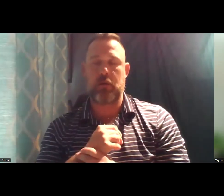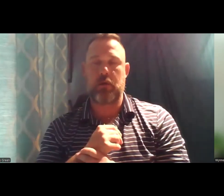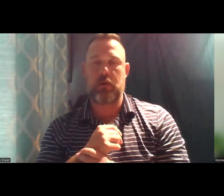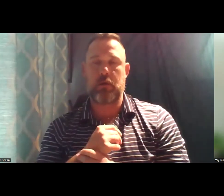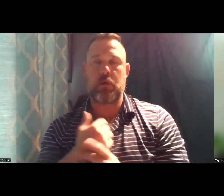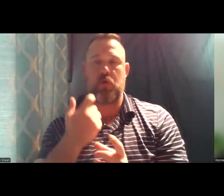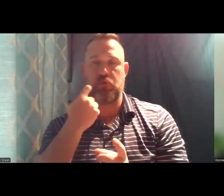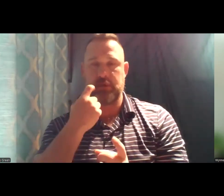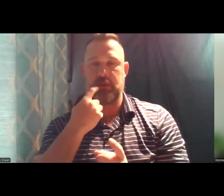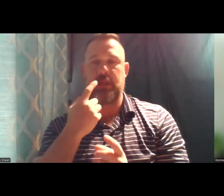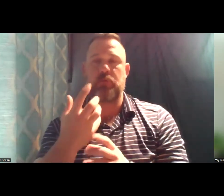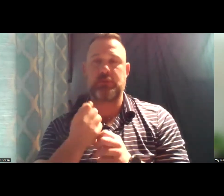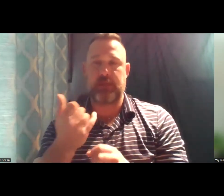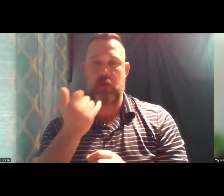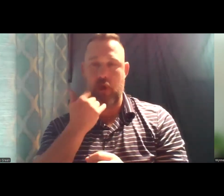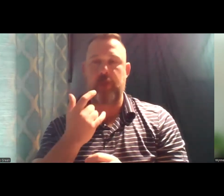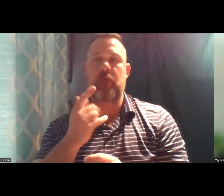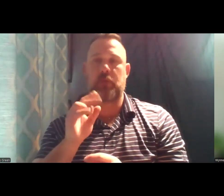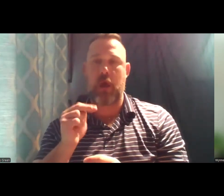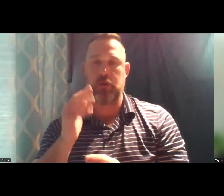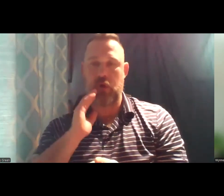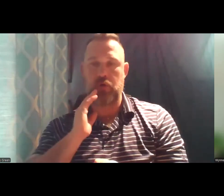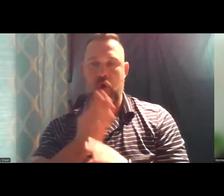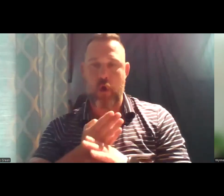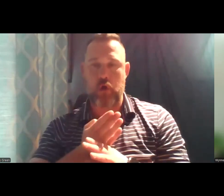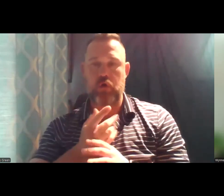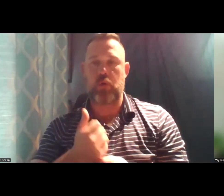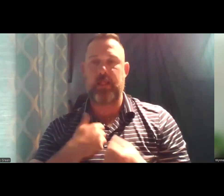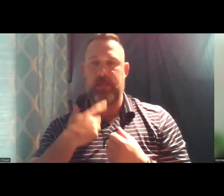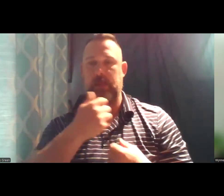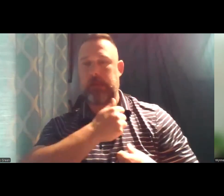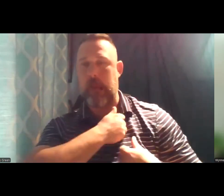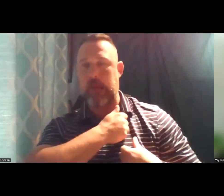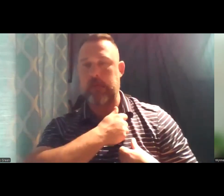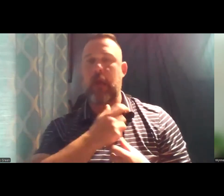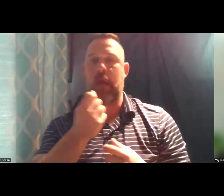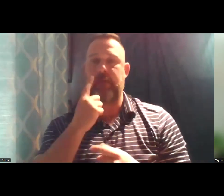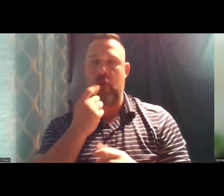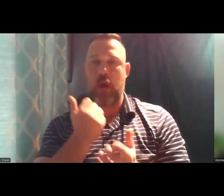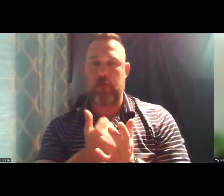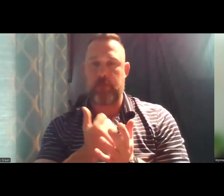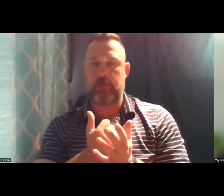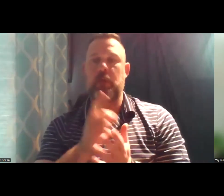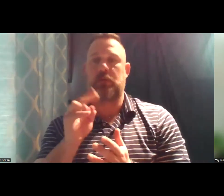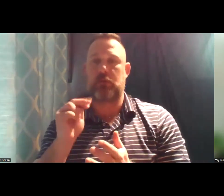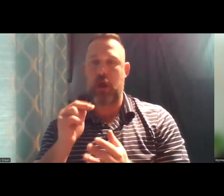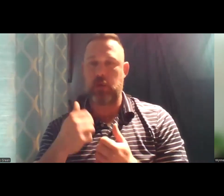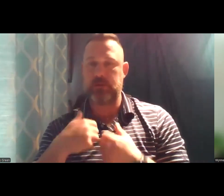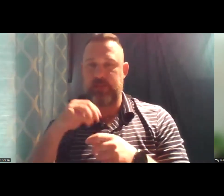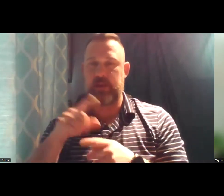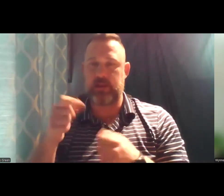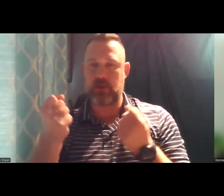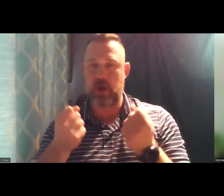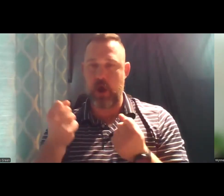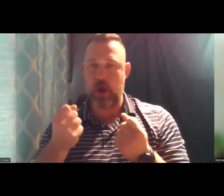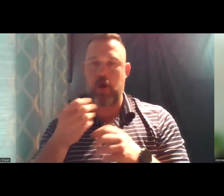he received a call from Dawn's daughter, who lived in Canada, asking for help. She mentioned that Dawn was living in his car